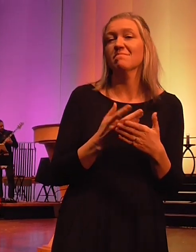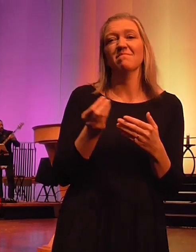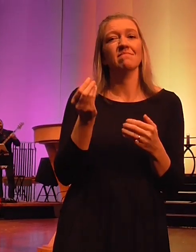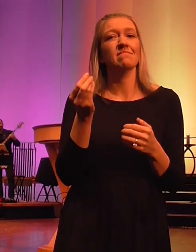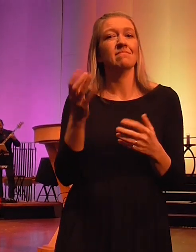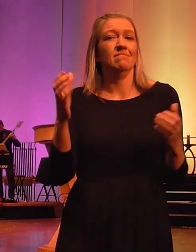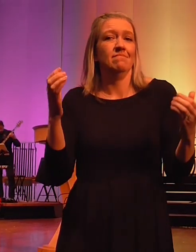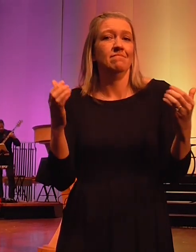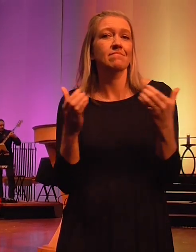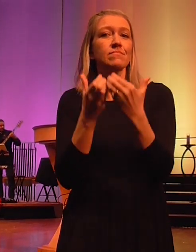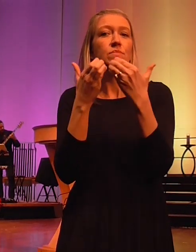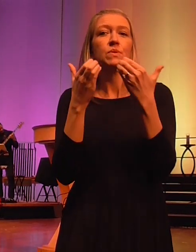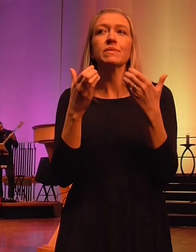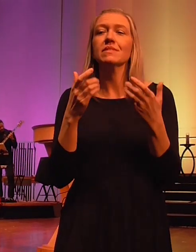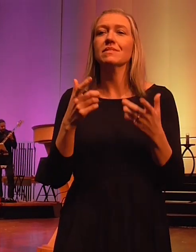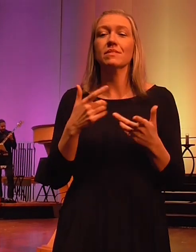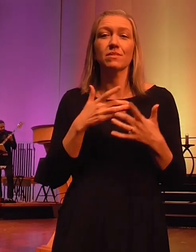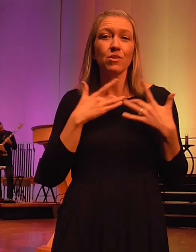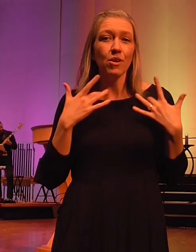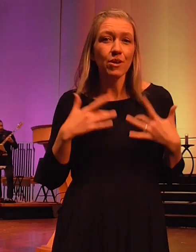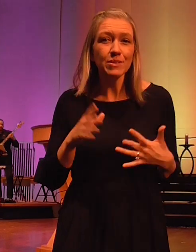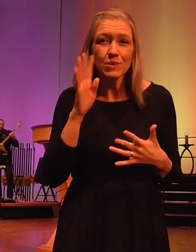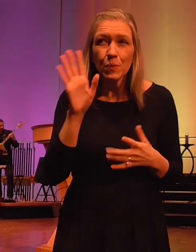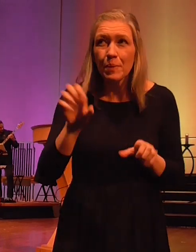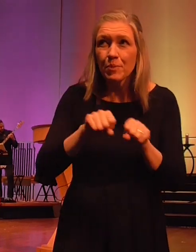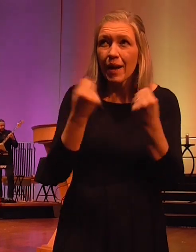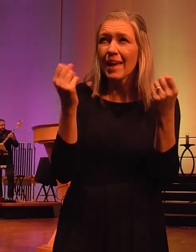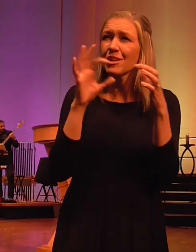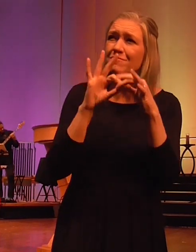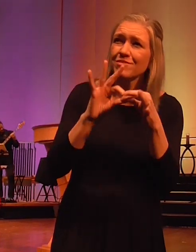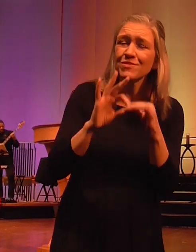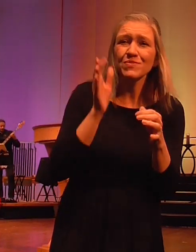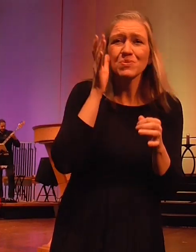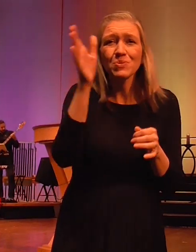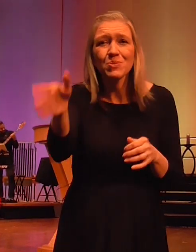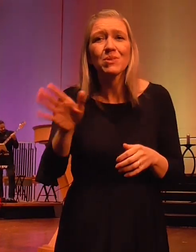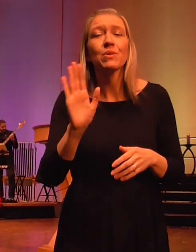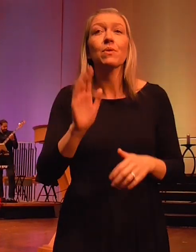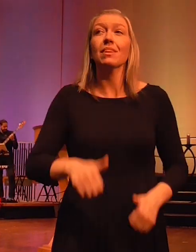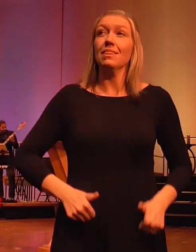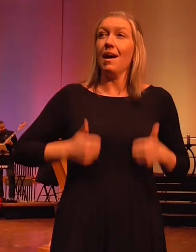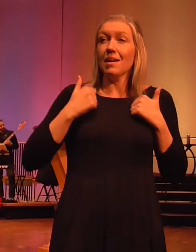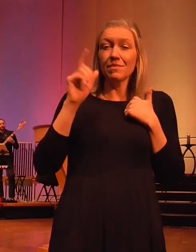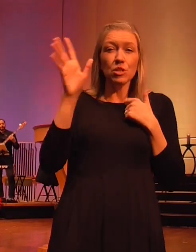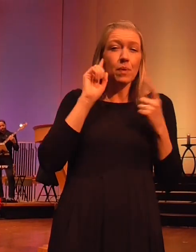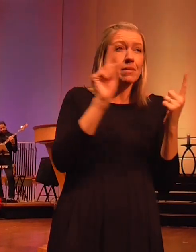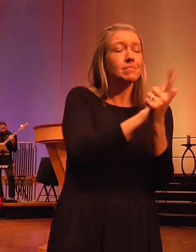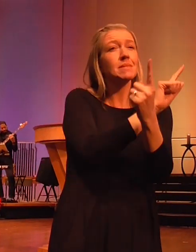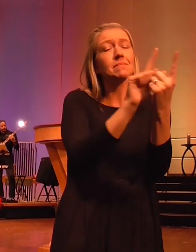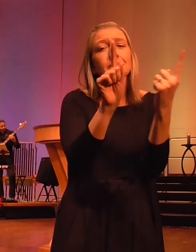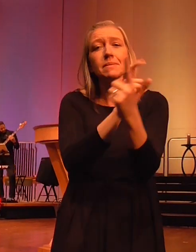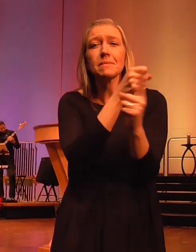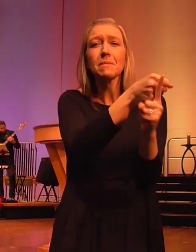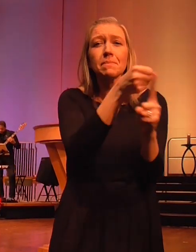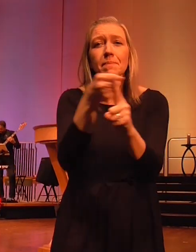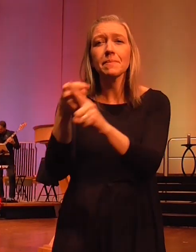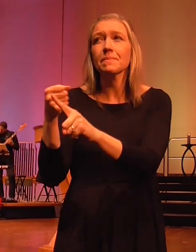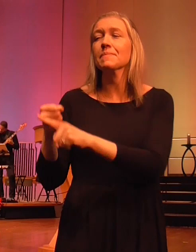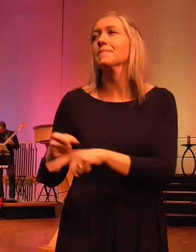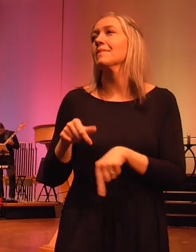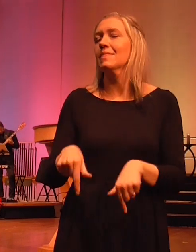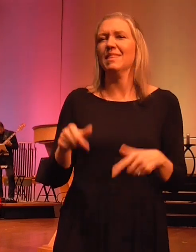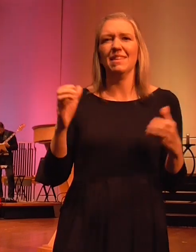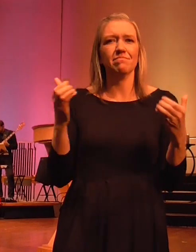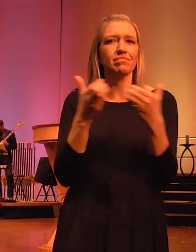I toast you. Here's to the hearts you're gonna break, and here's to the lives you're gonna change, and here's for